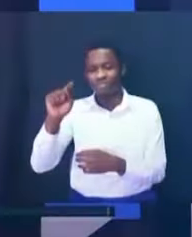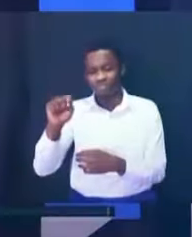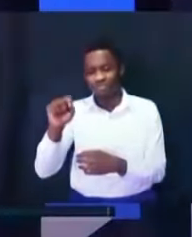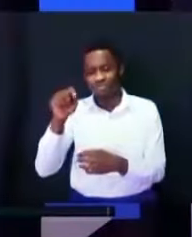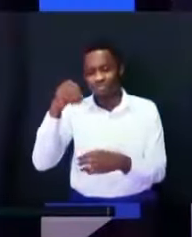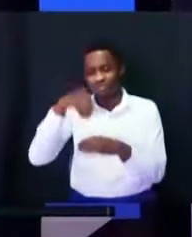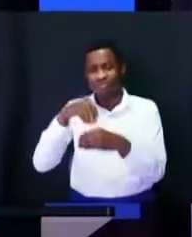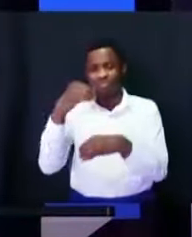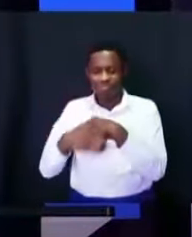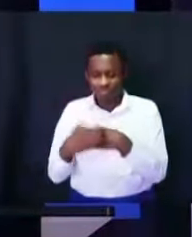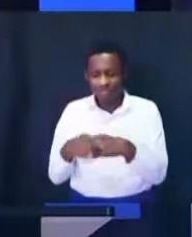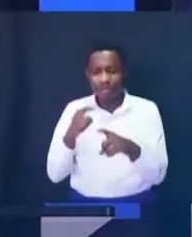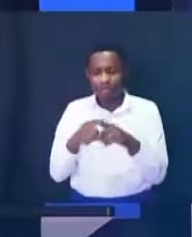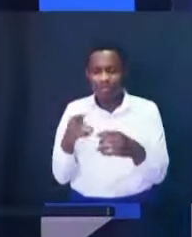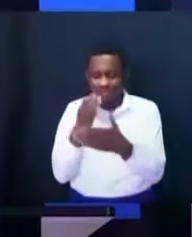and Sadducees